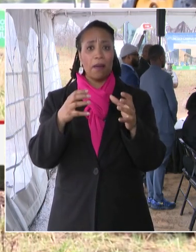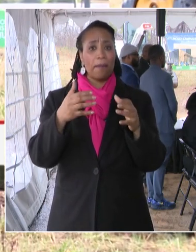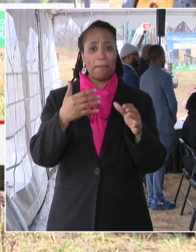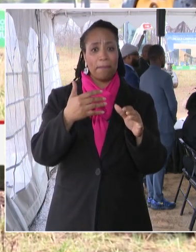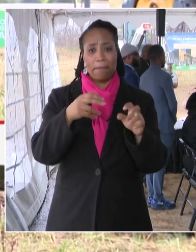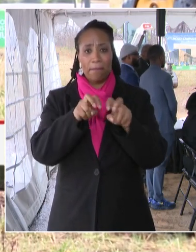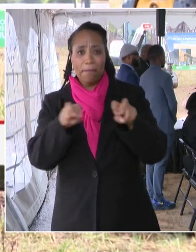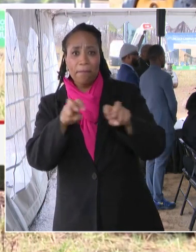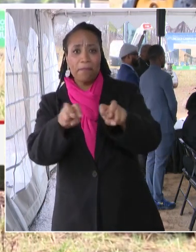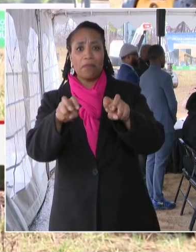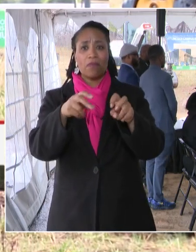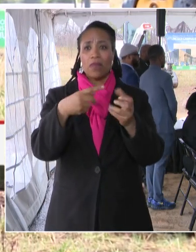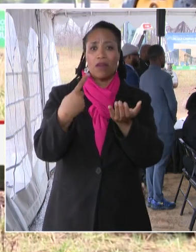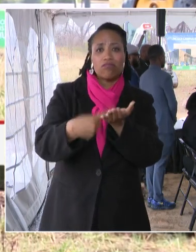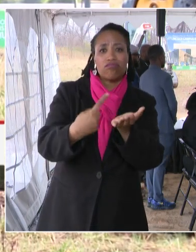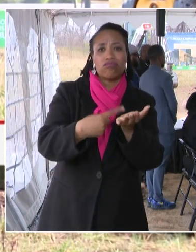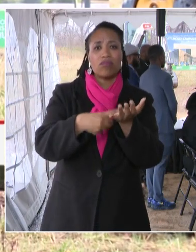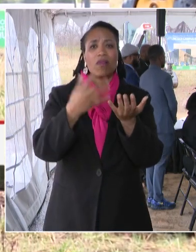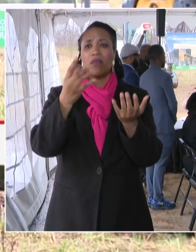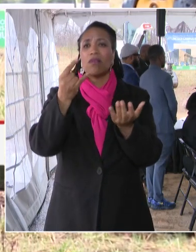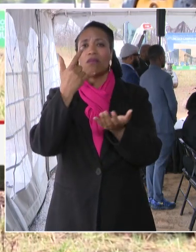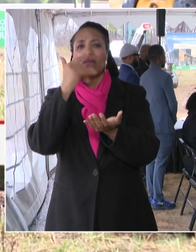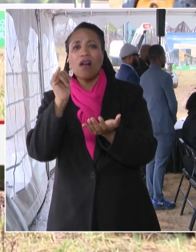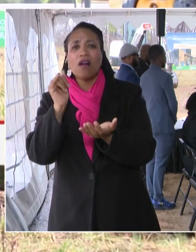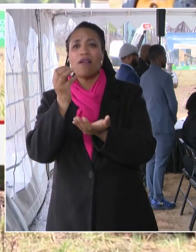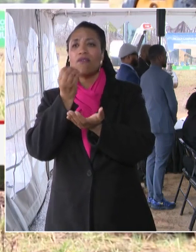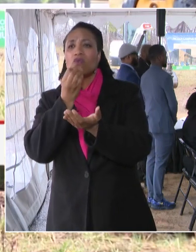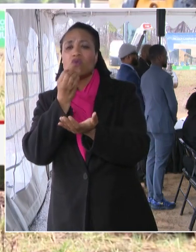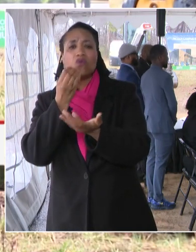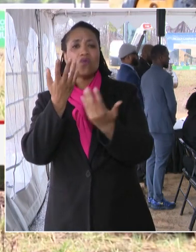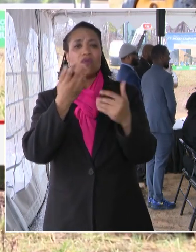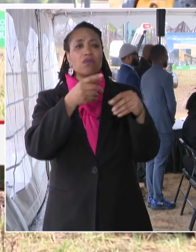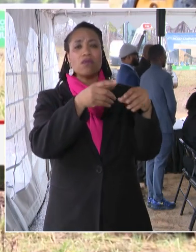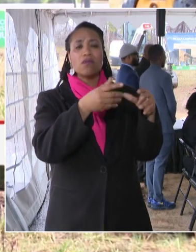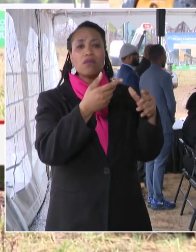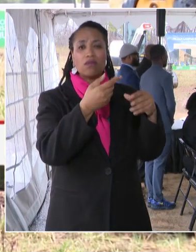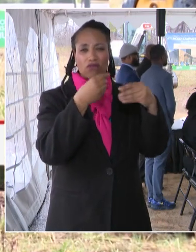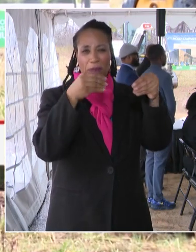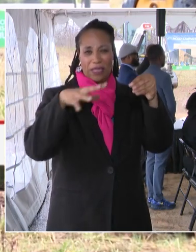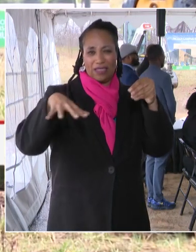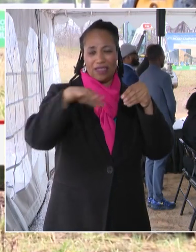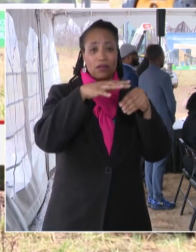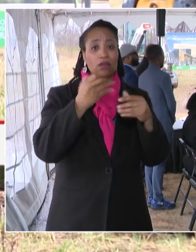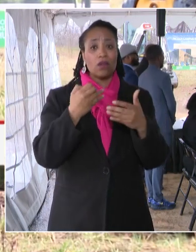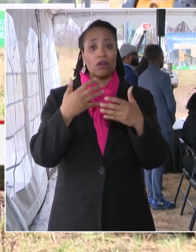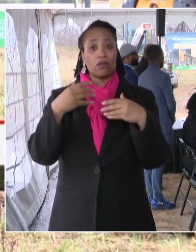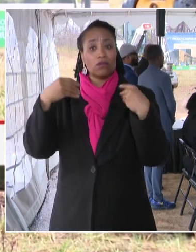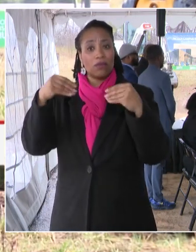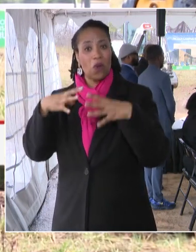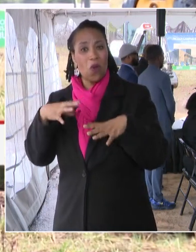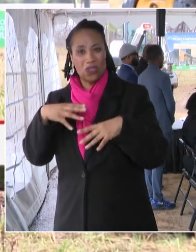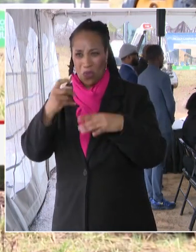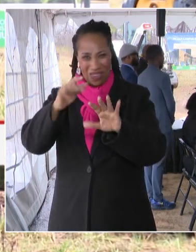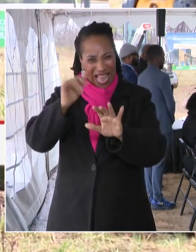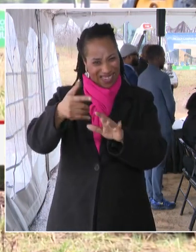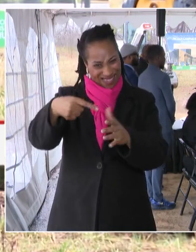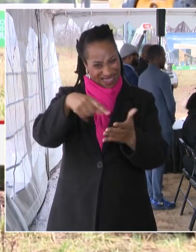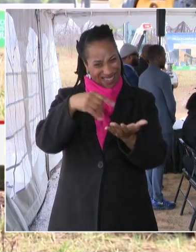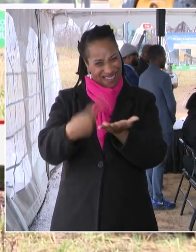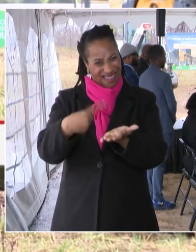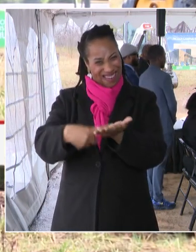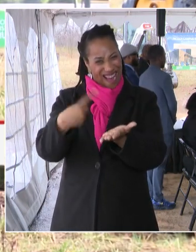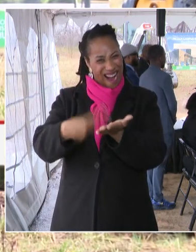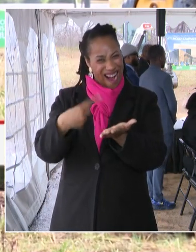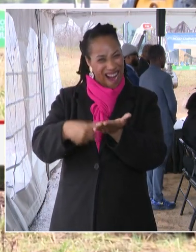recreation amenities. So if you think it's been a long time for you, it's been a long time coming for myself as well. And they